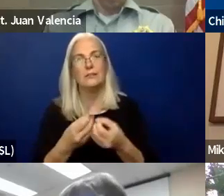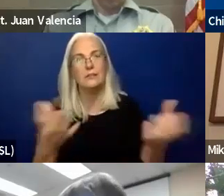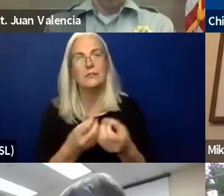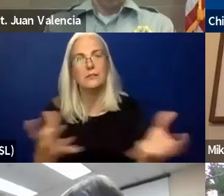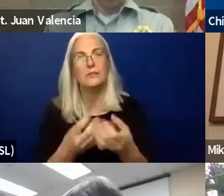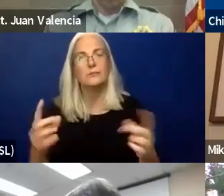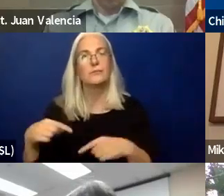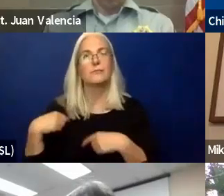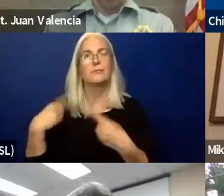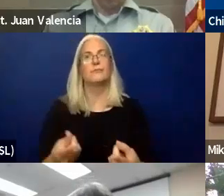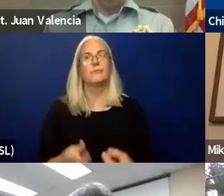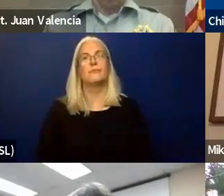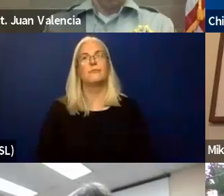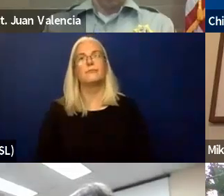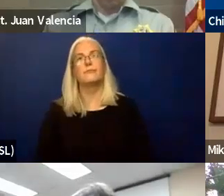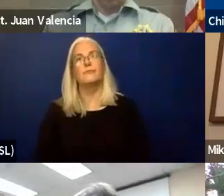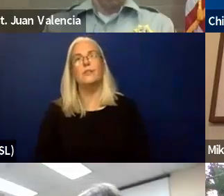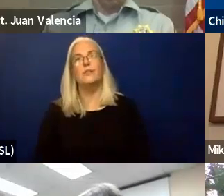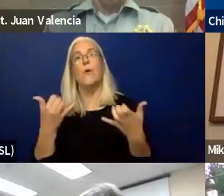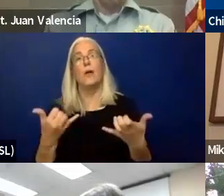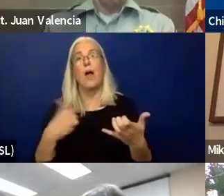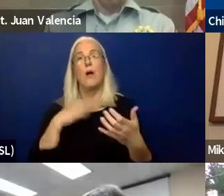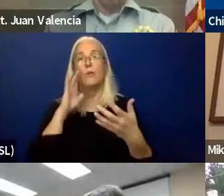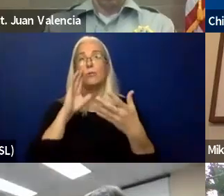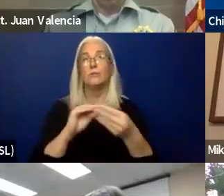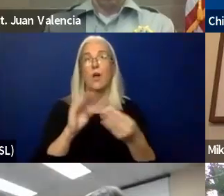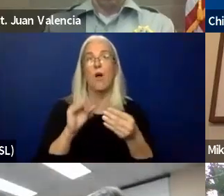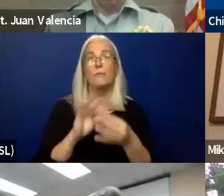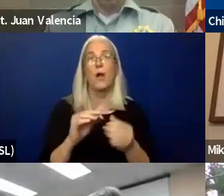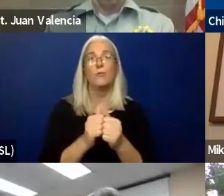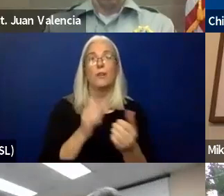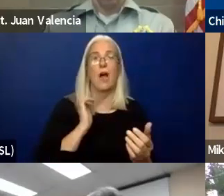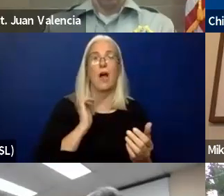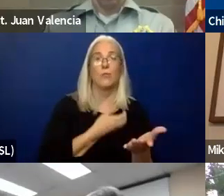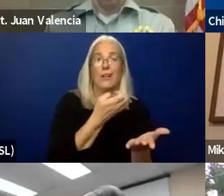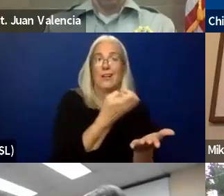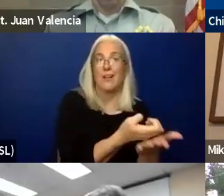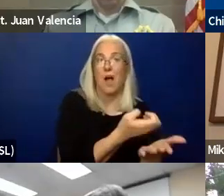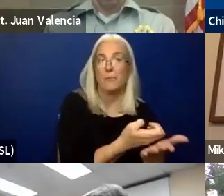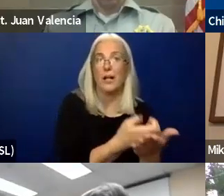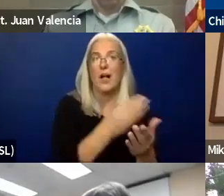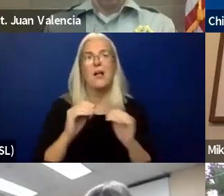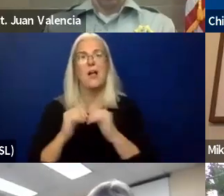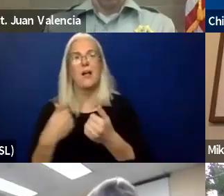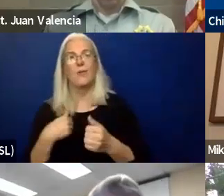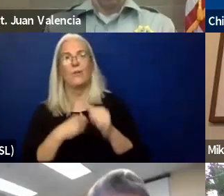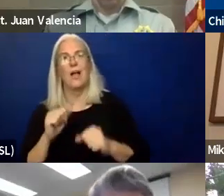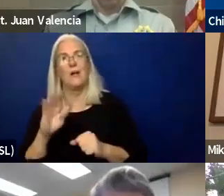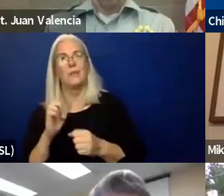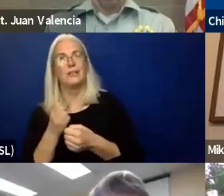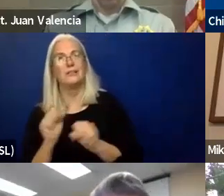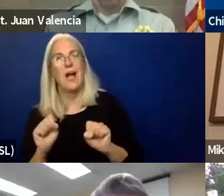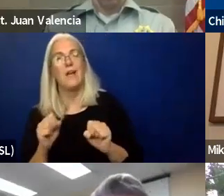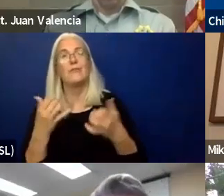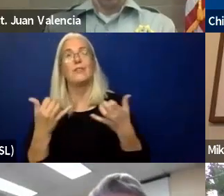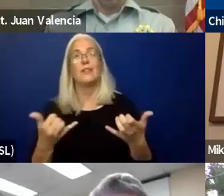safer economy. They remain the same at this time. Our new daily case rate is 7.8 per 100,000, and our